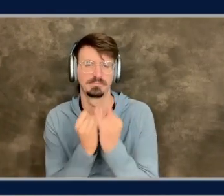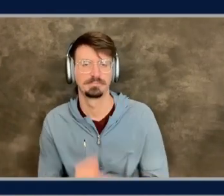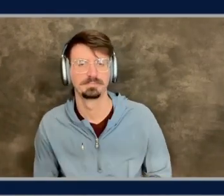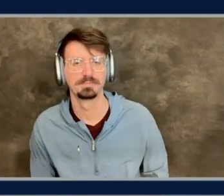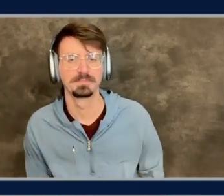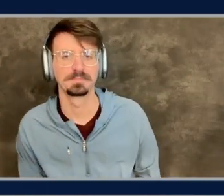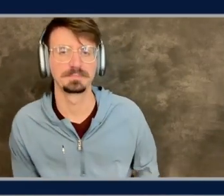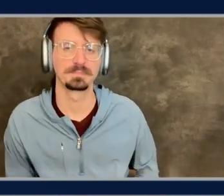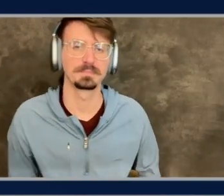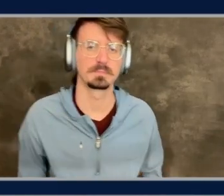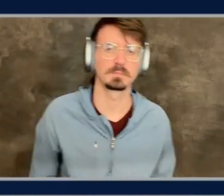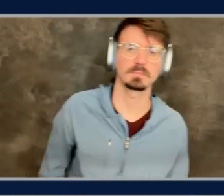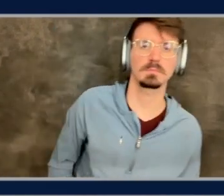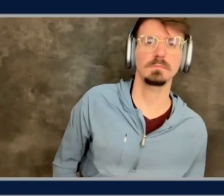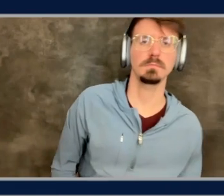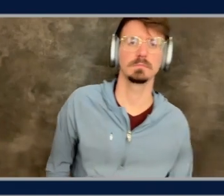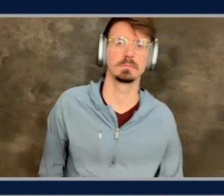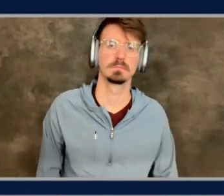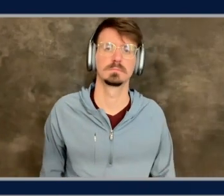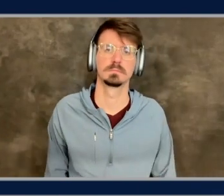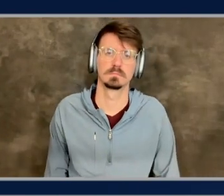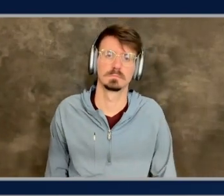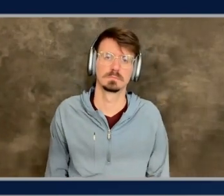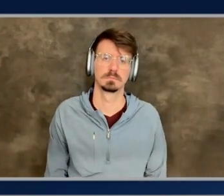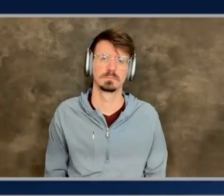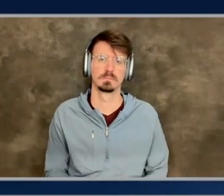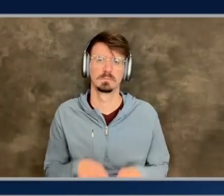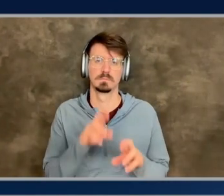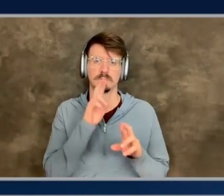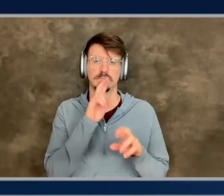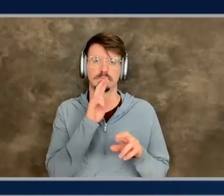the response I have a struct somewhere.